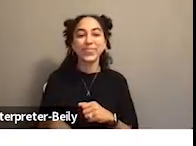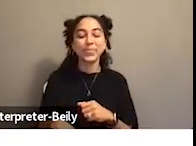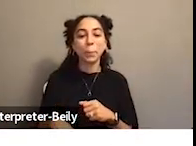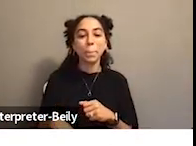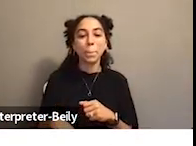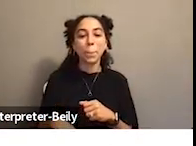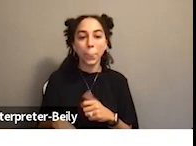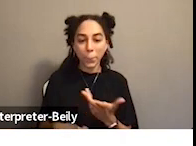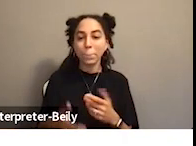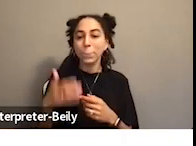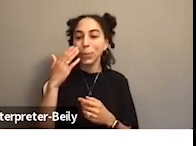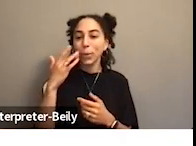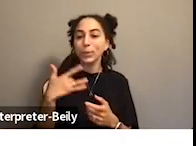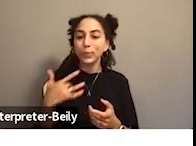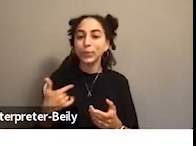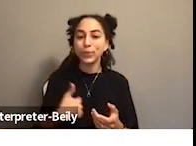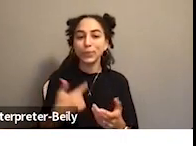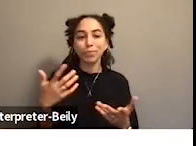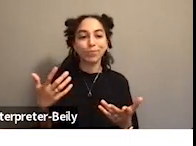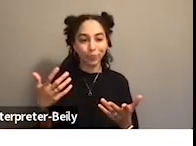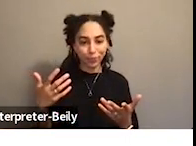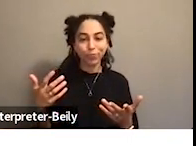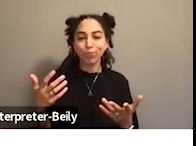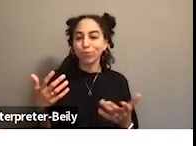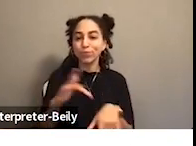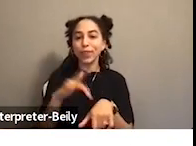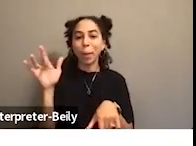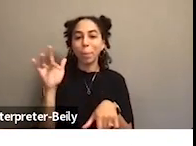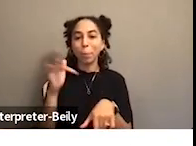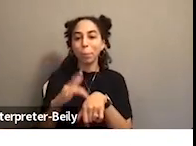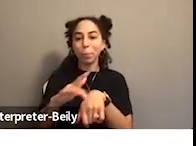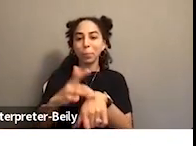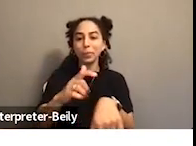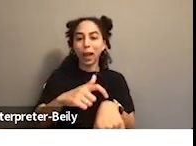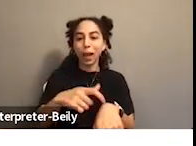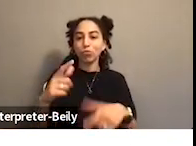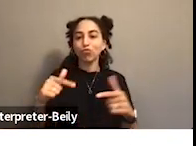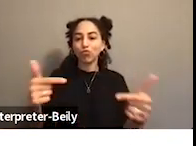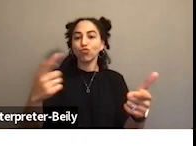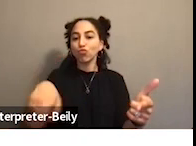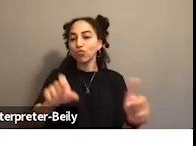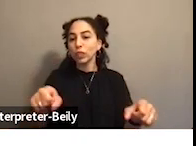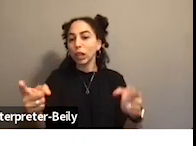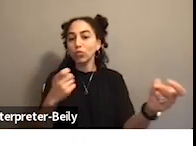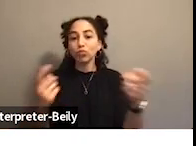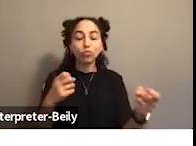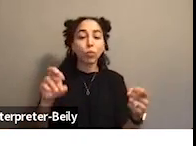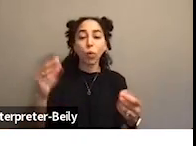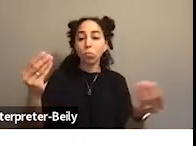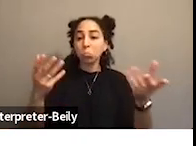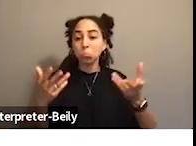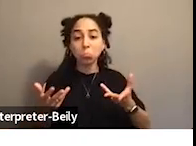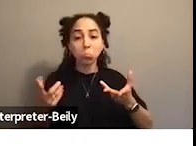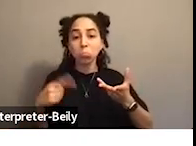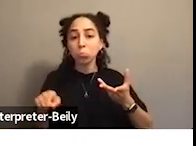so, typically I just leave this time open and you all can ask questions or tell me what